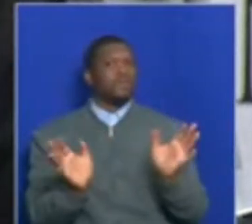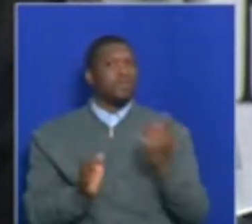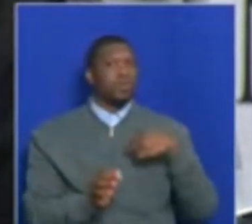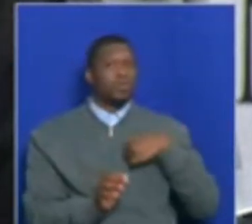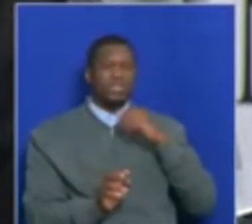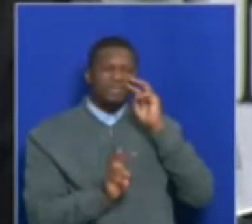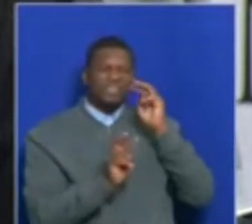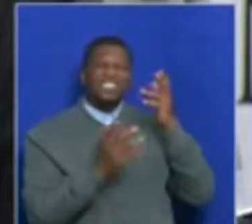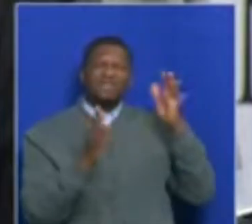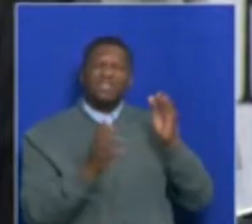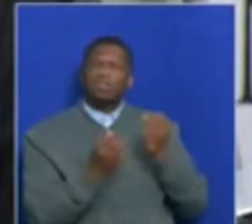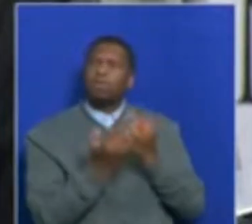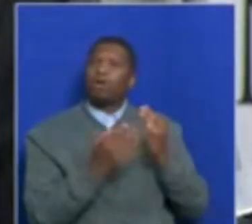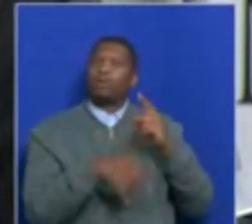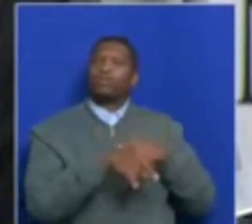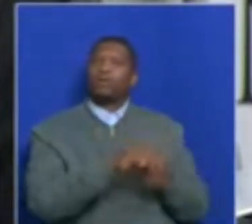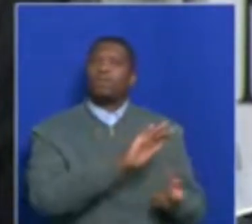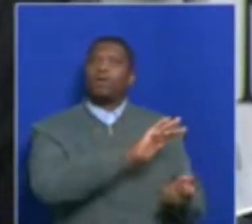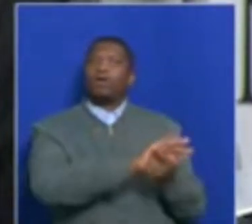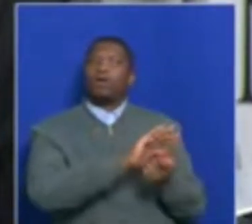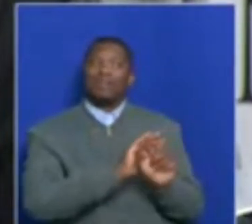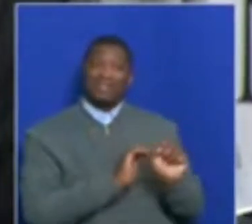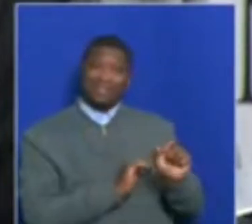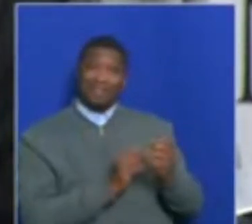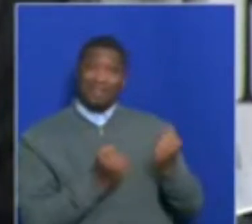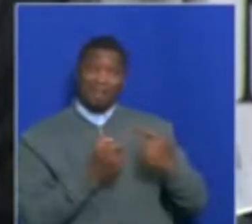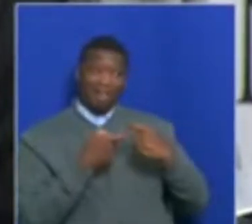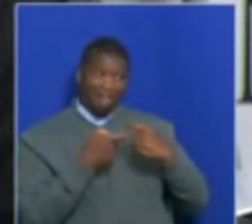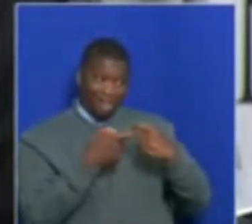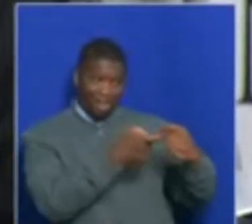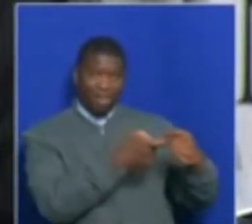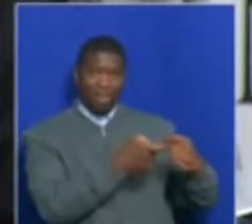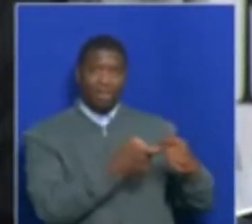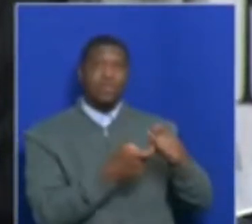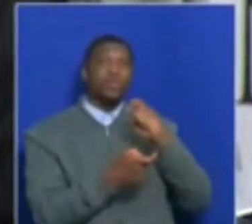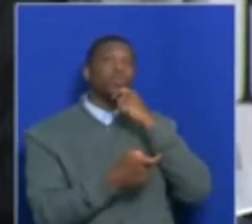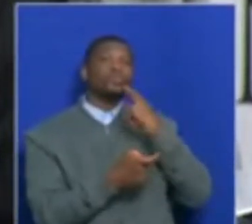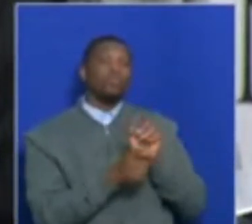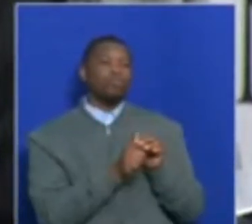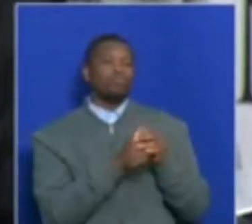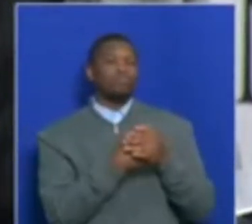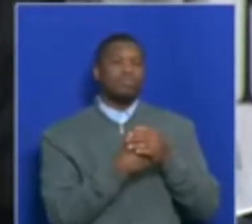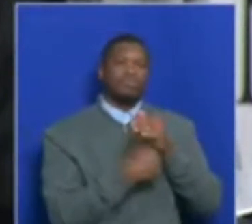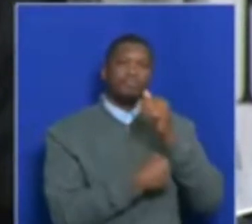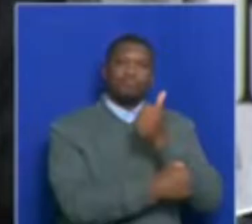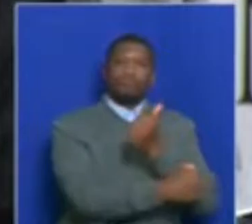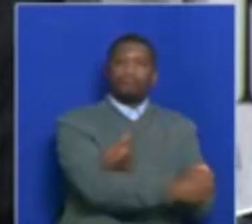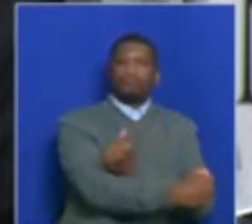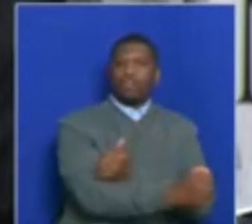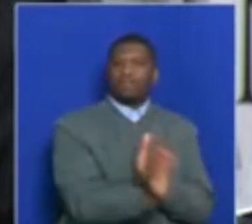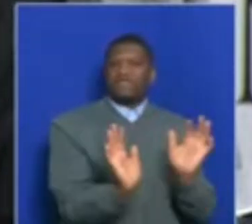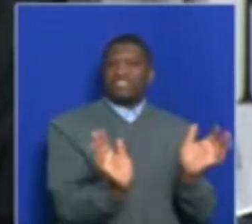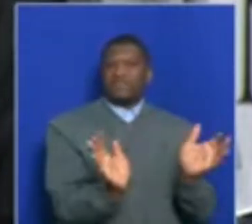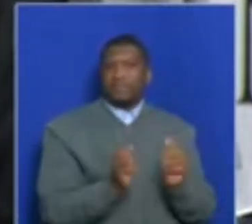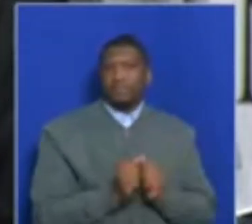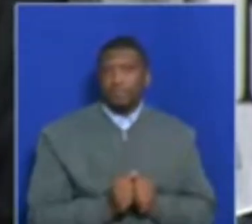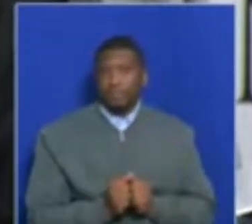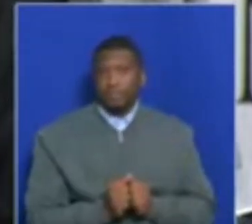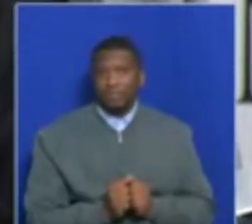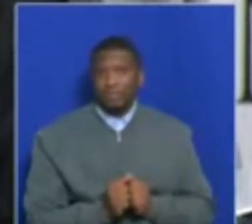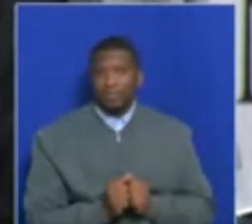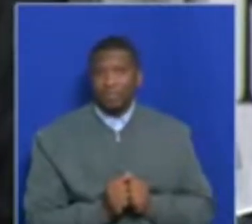supply drugs. And the reason they do that is because they have police friends that don't